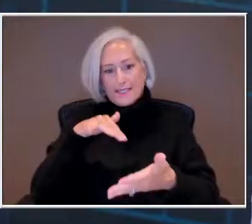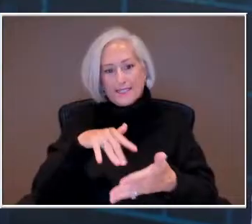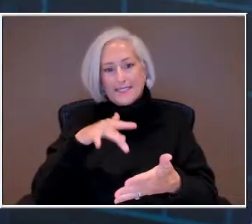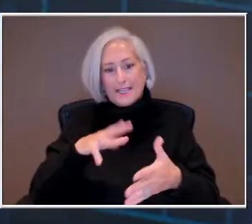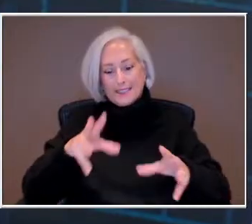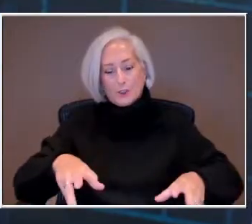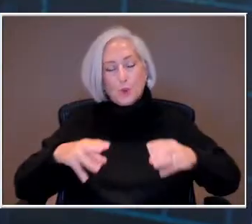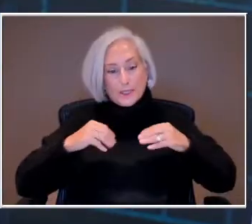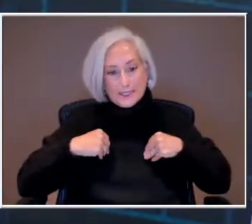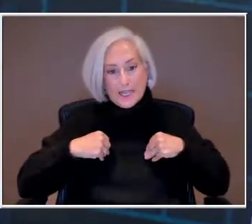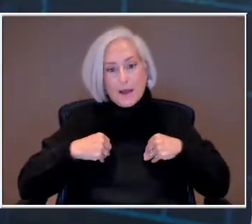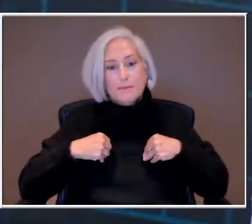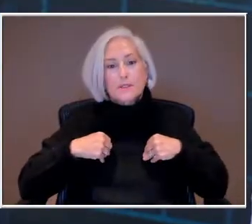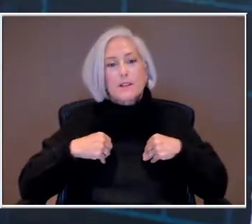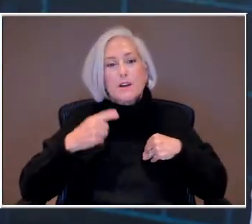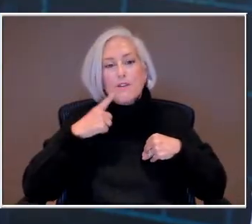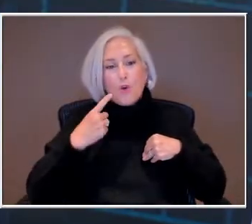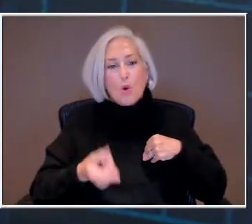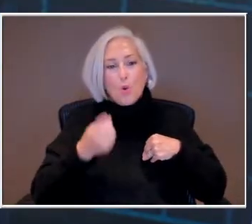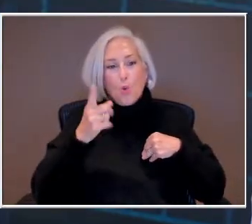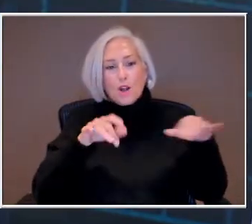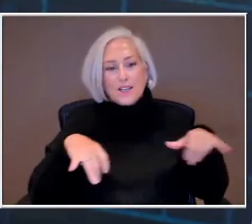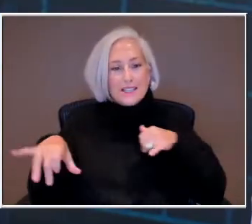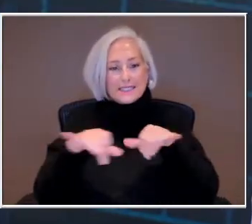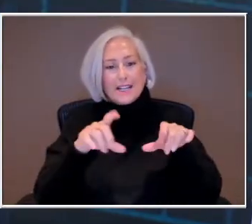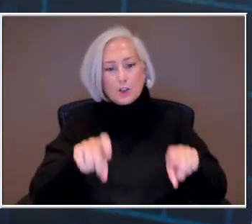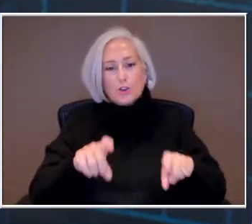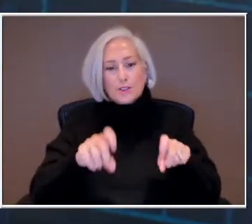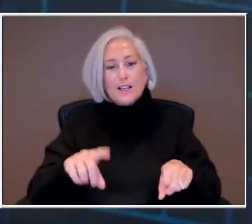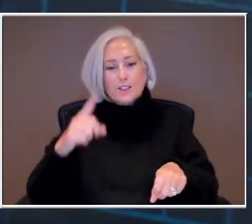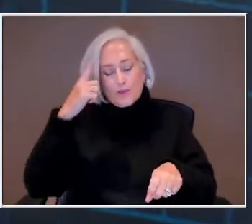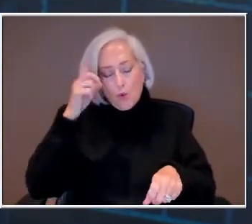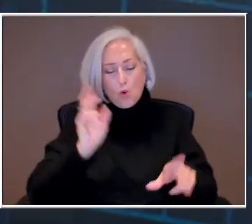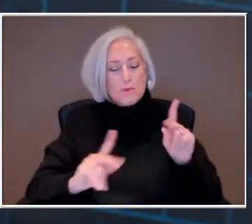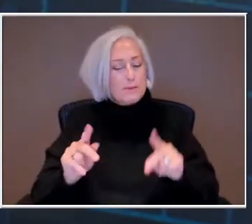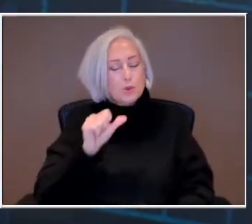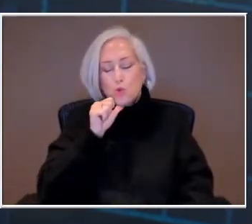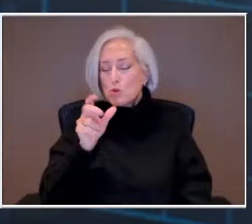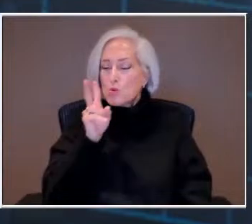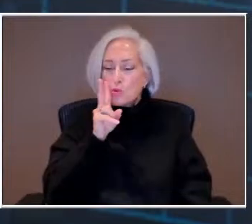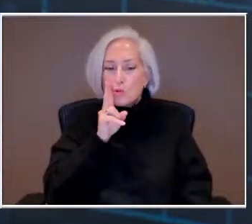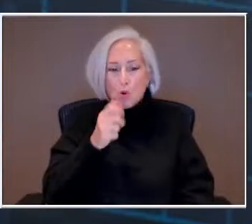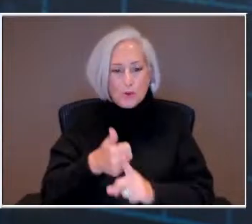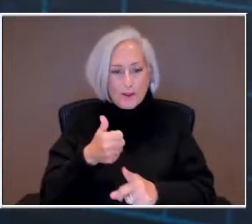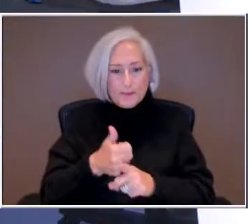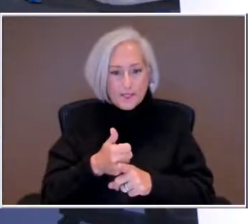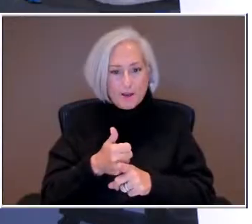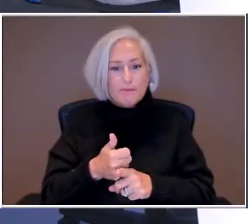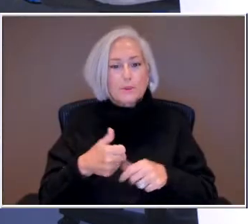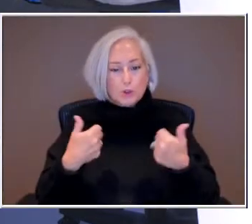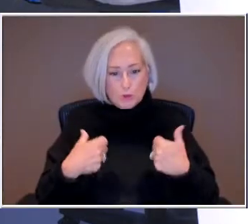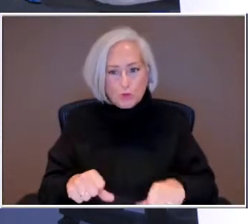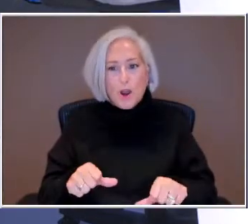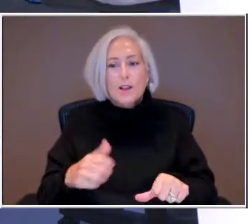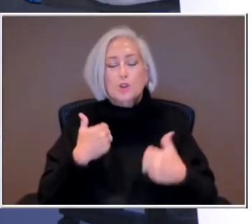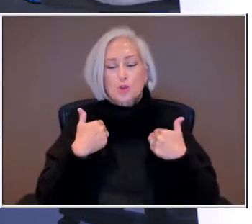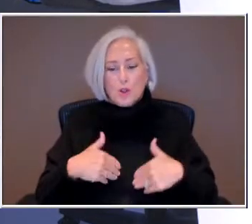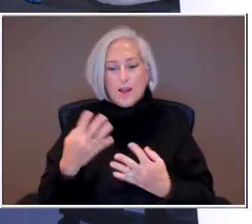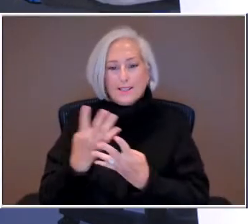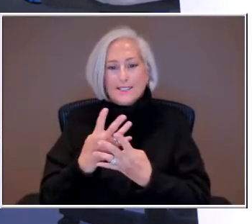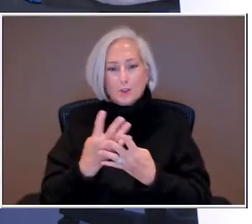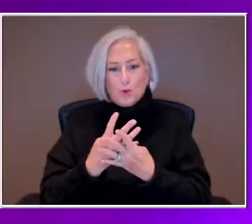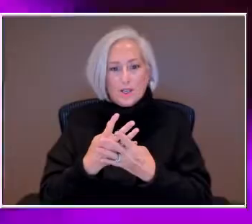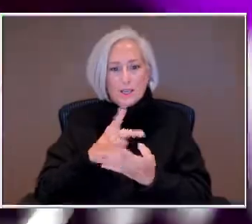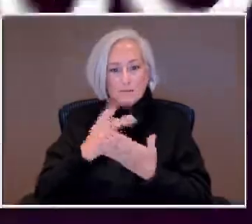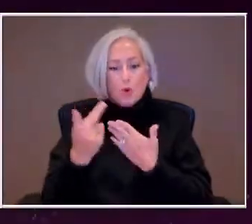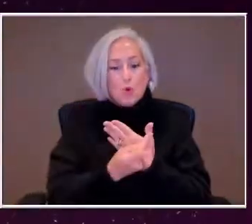the standard tests for non-smokers also to be accepted in lung cancer screening programs. Want to get to some questions from